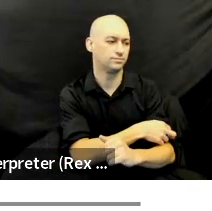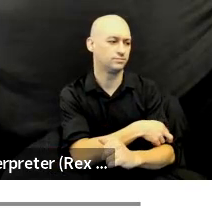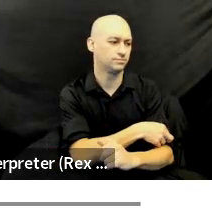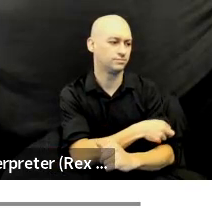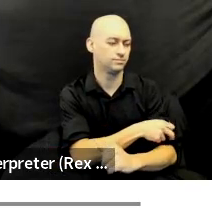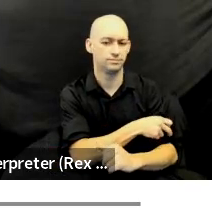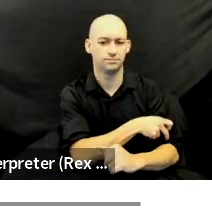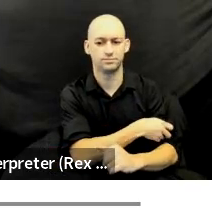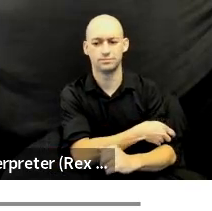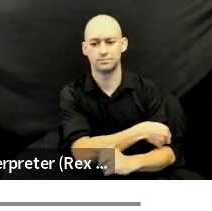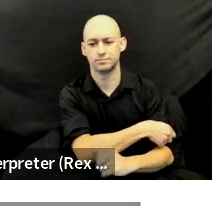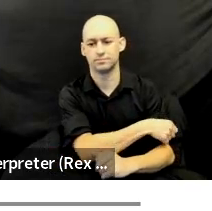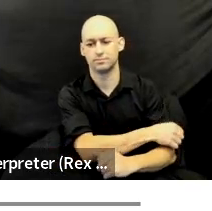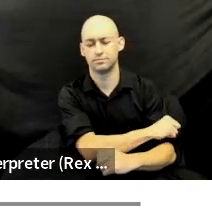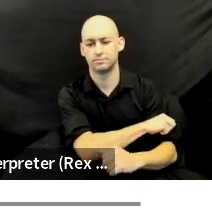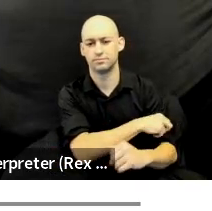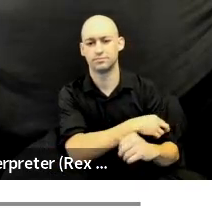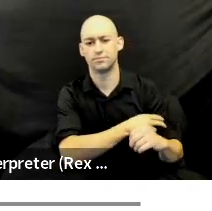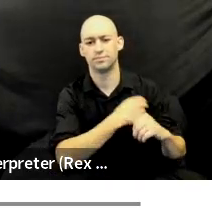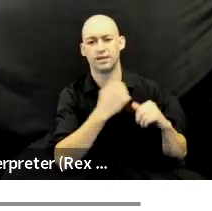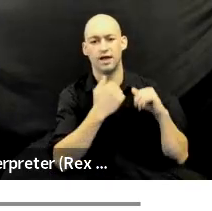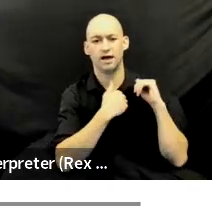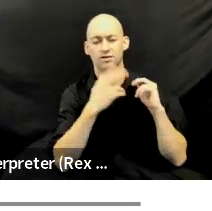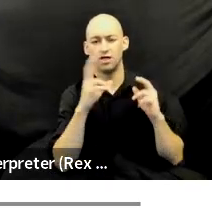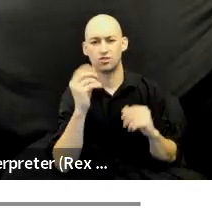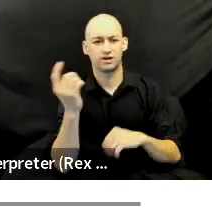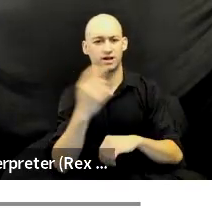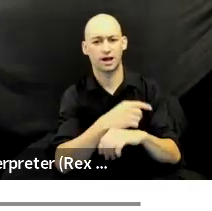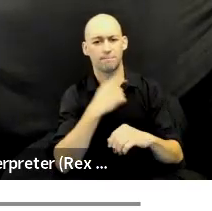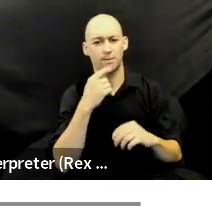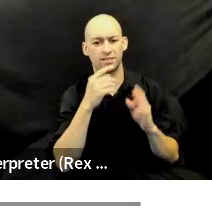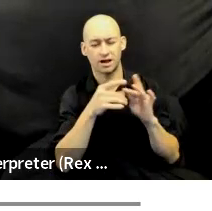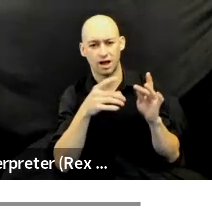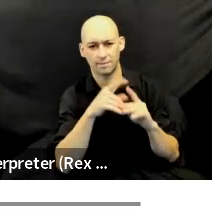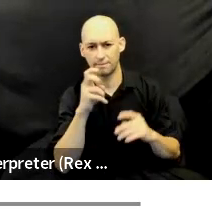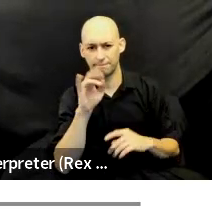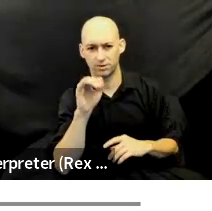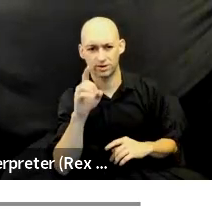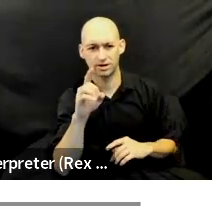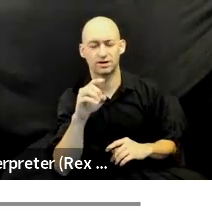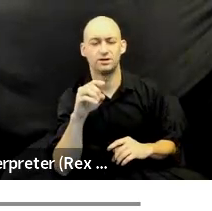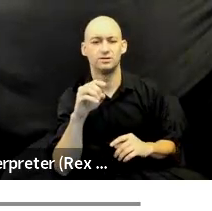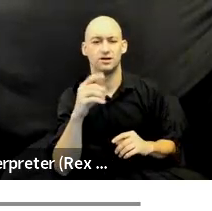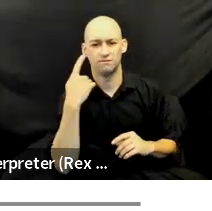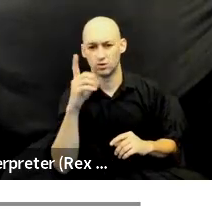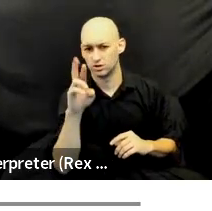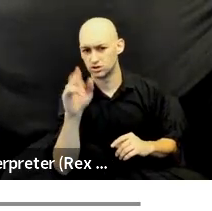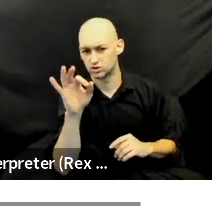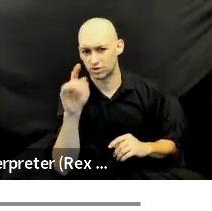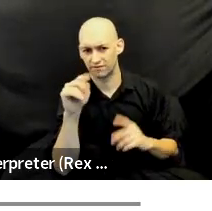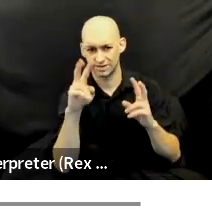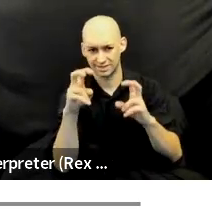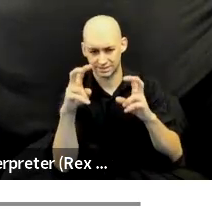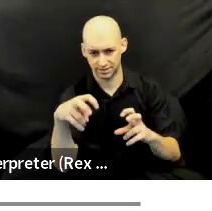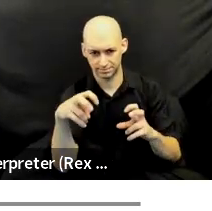We held a 30-day public comment period from September 26th to October 26th of this year for the draft assessment.